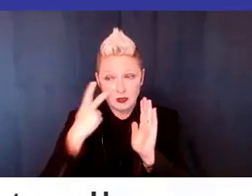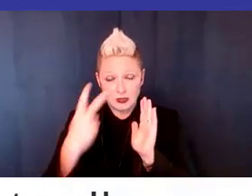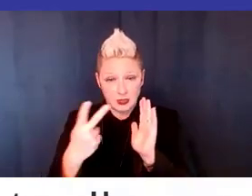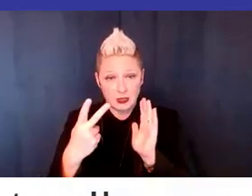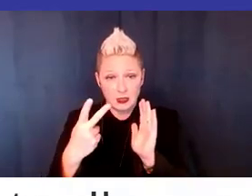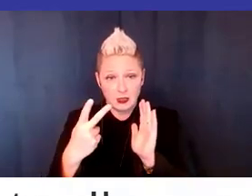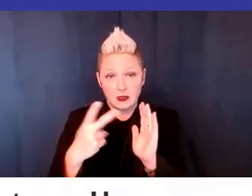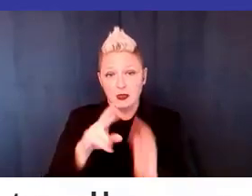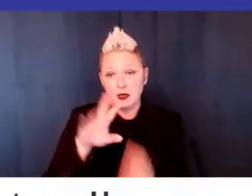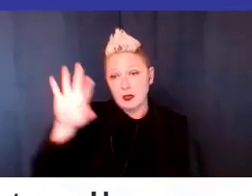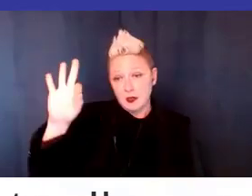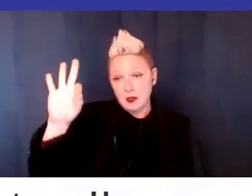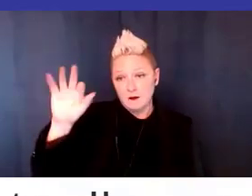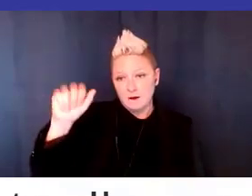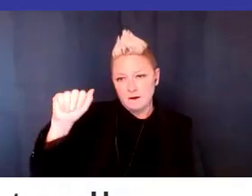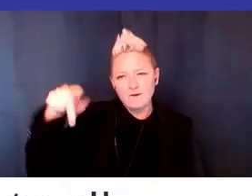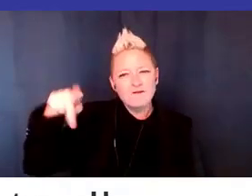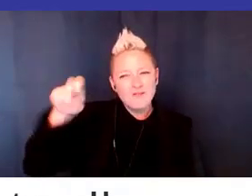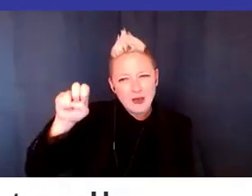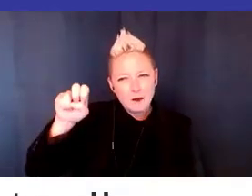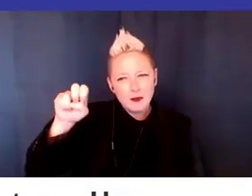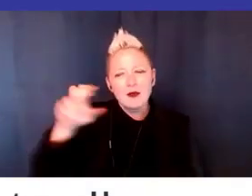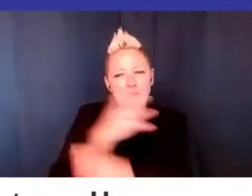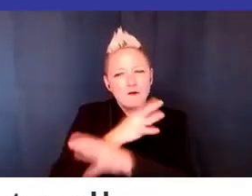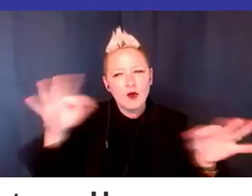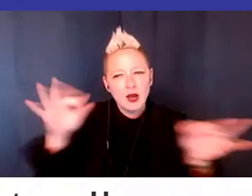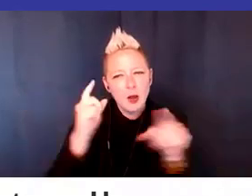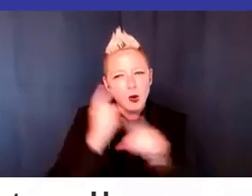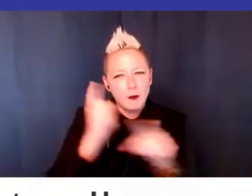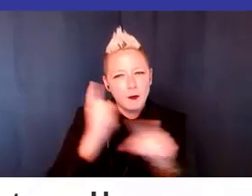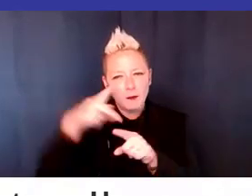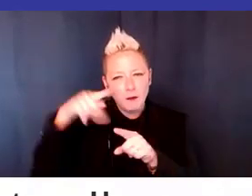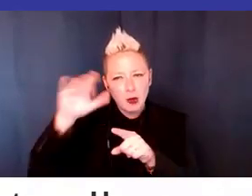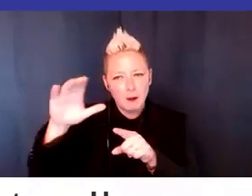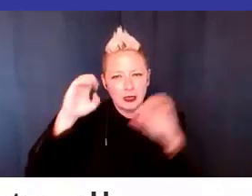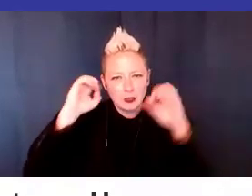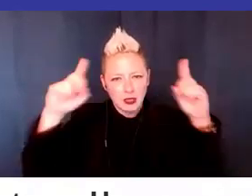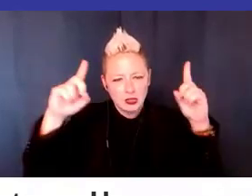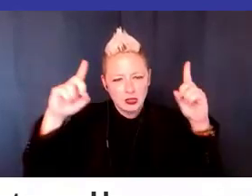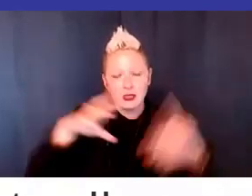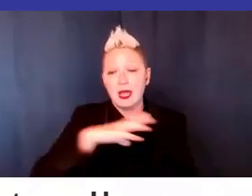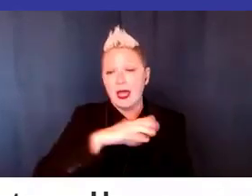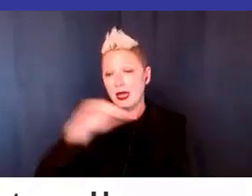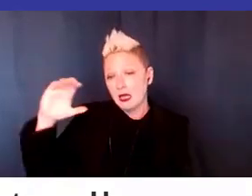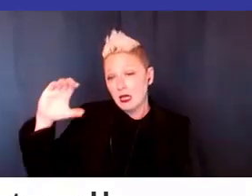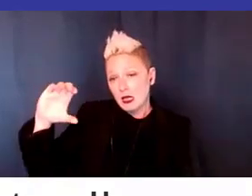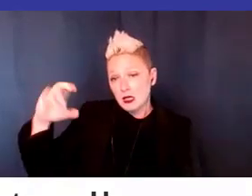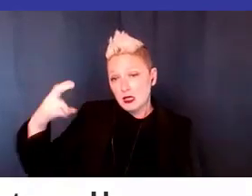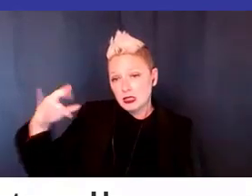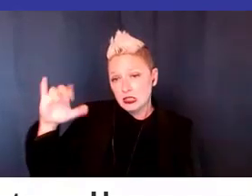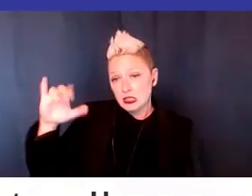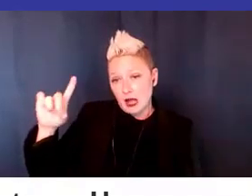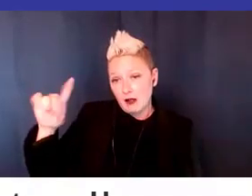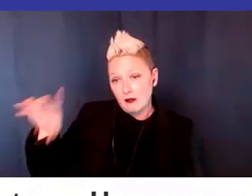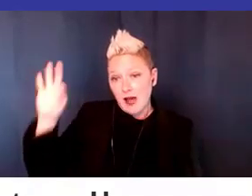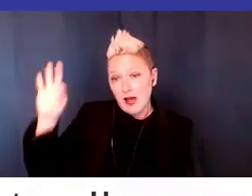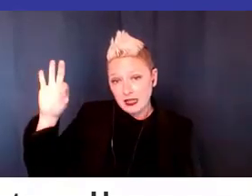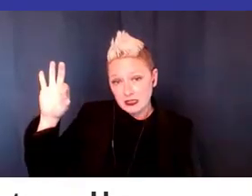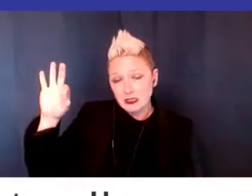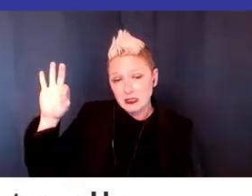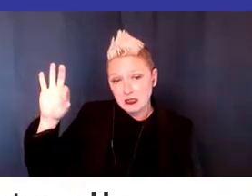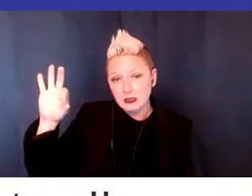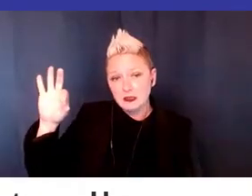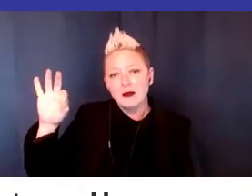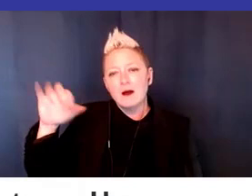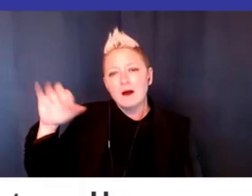FAPE, or Free Appropriate Public Education, and Child Find, are at the very core of IDEA, the